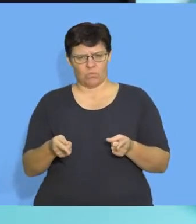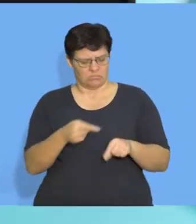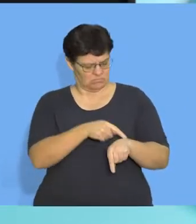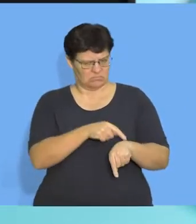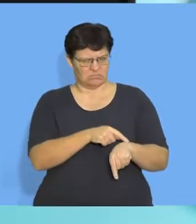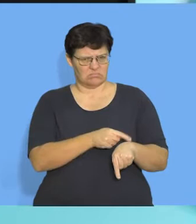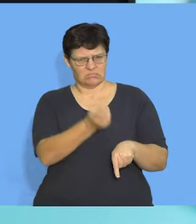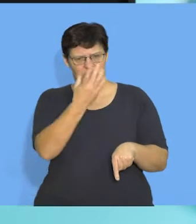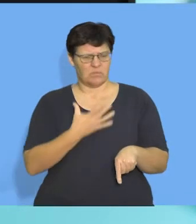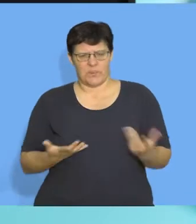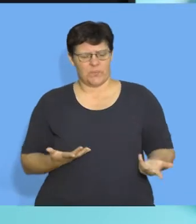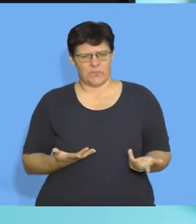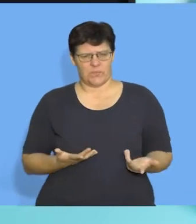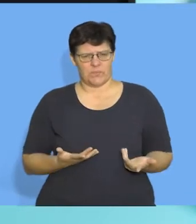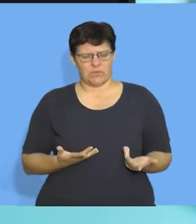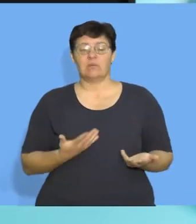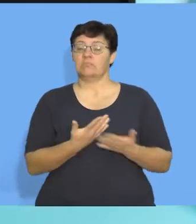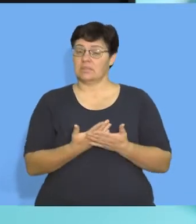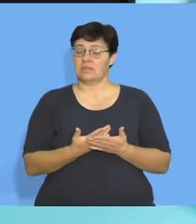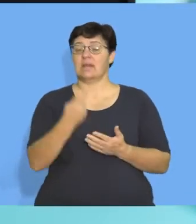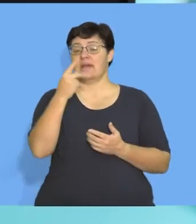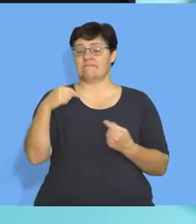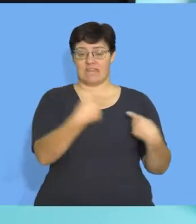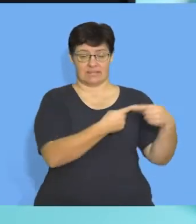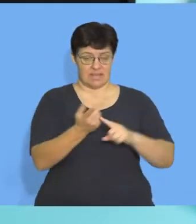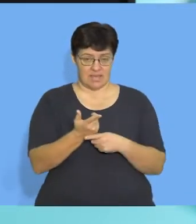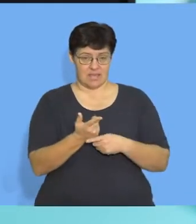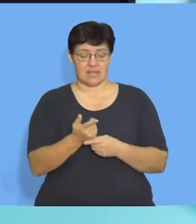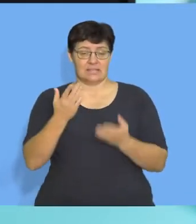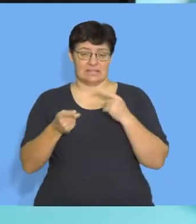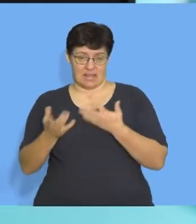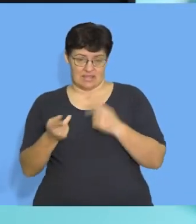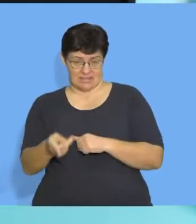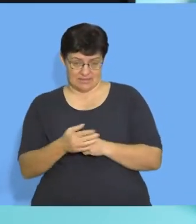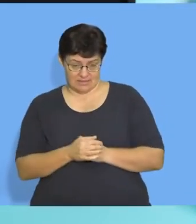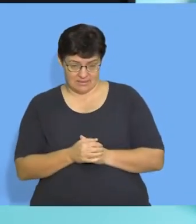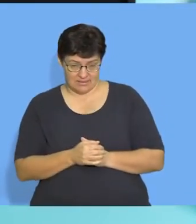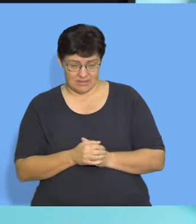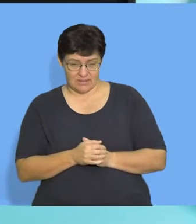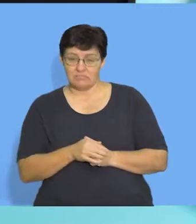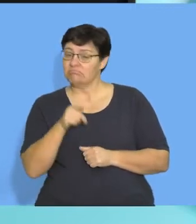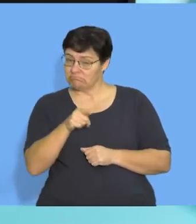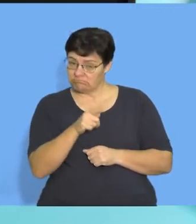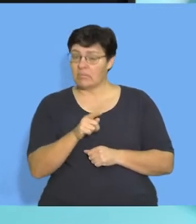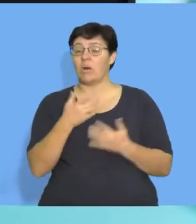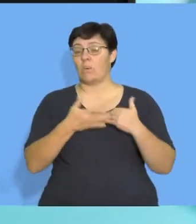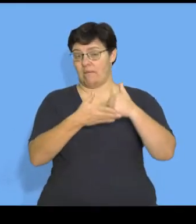things? Those all are vectors and scalars. So actually, fitness trackers are very